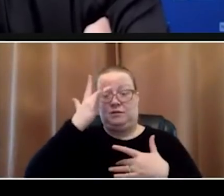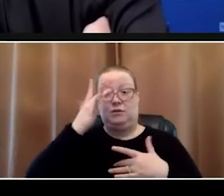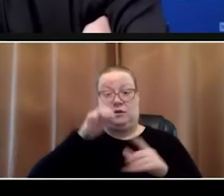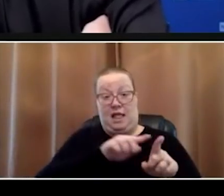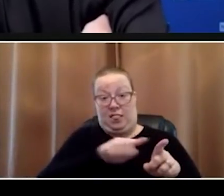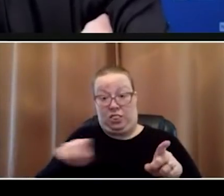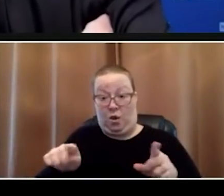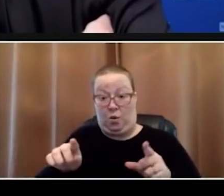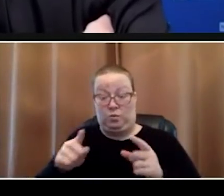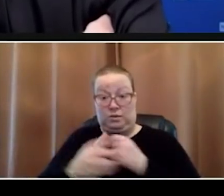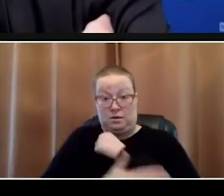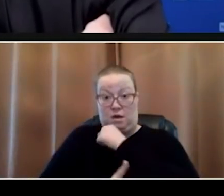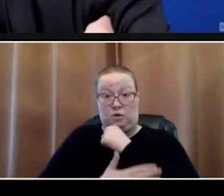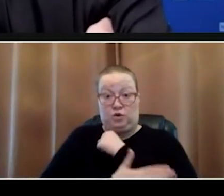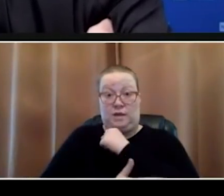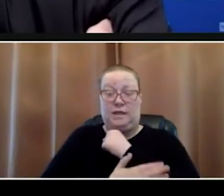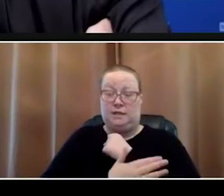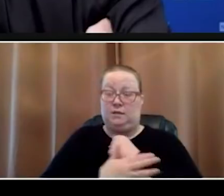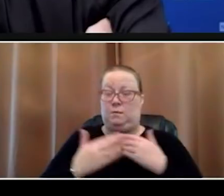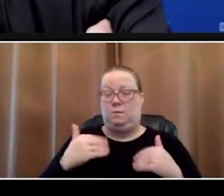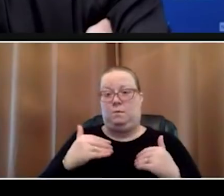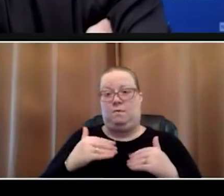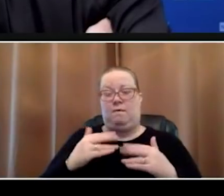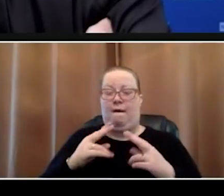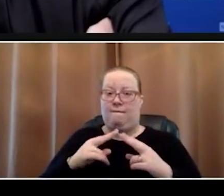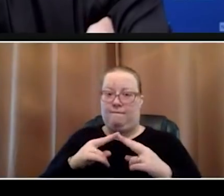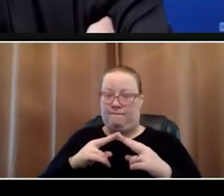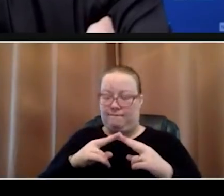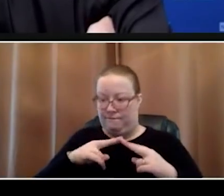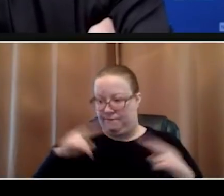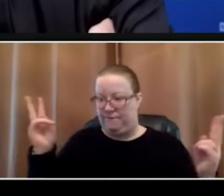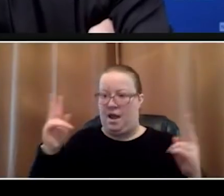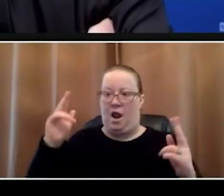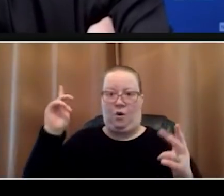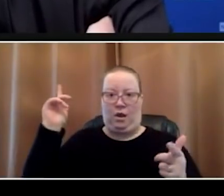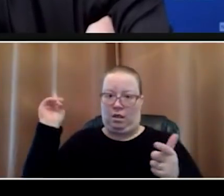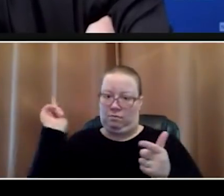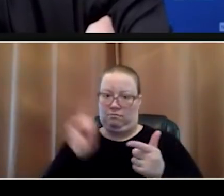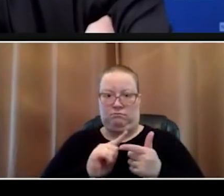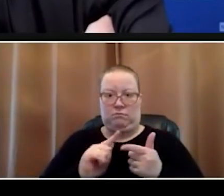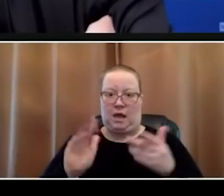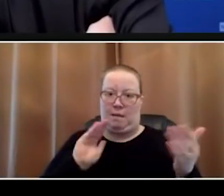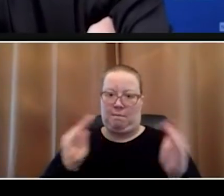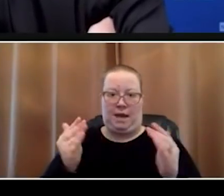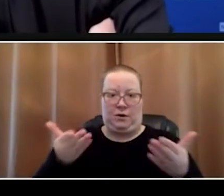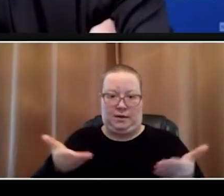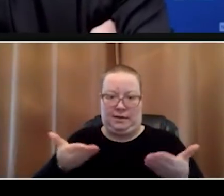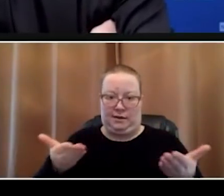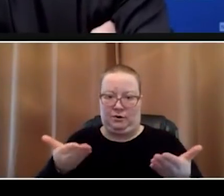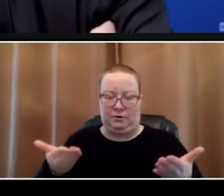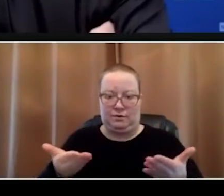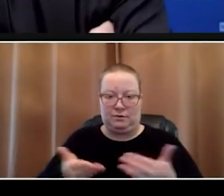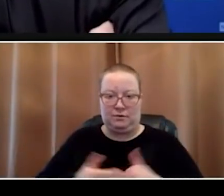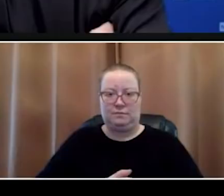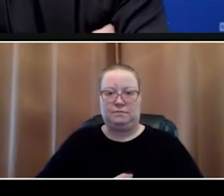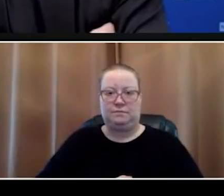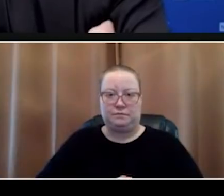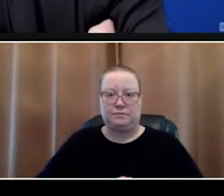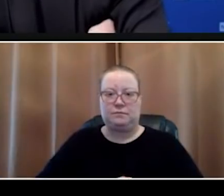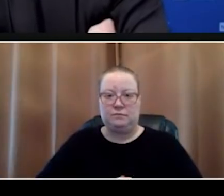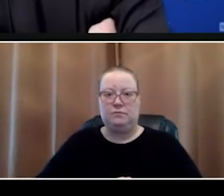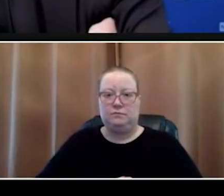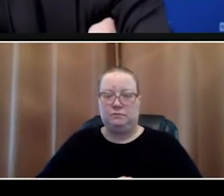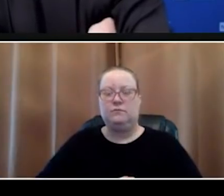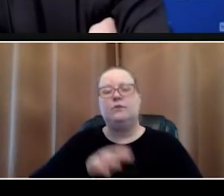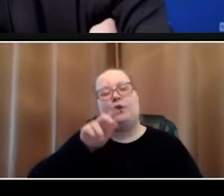is extraordinarily much lower than here. You always got to put into the